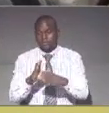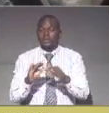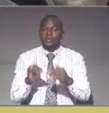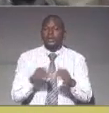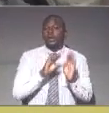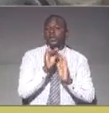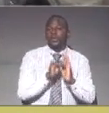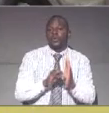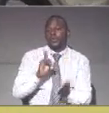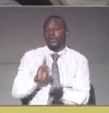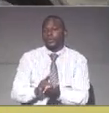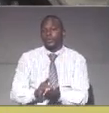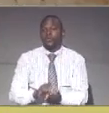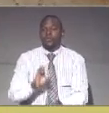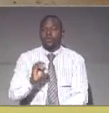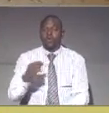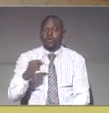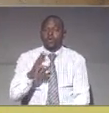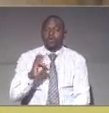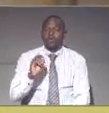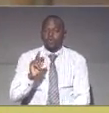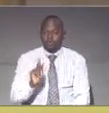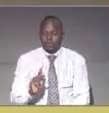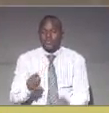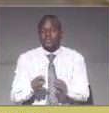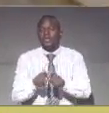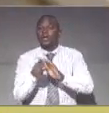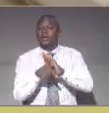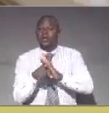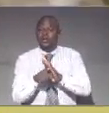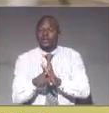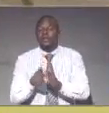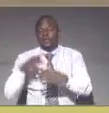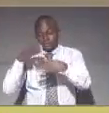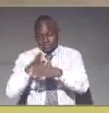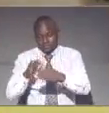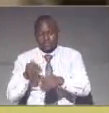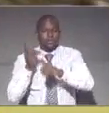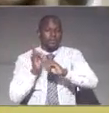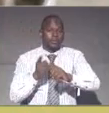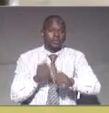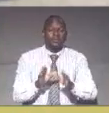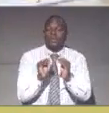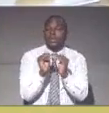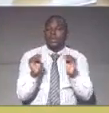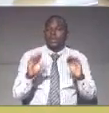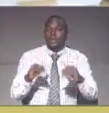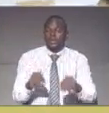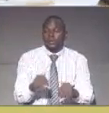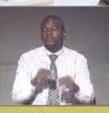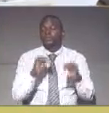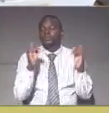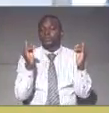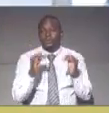Program, Dr. Patrick Ogwok, also Principal Laboratory Technologist, blames this on the standard of